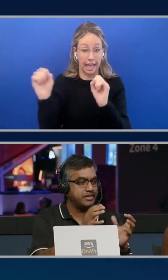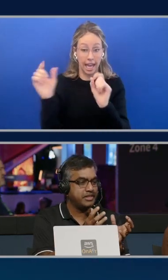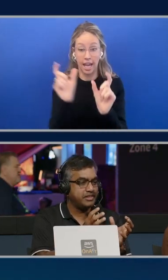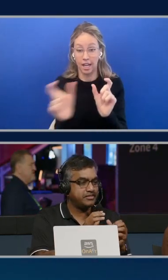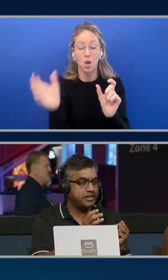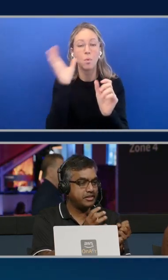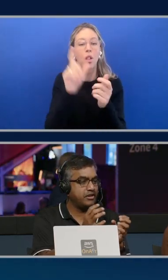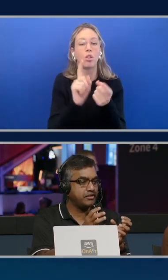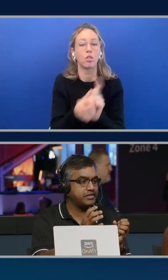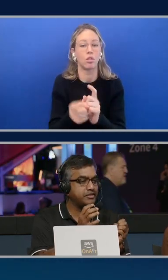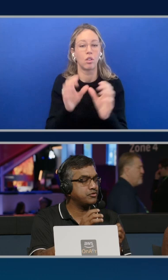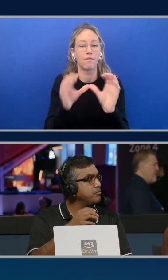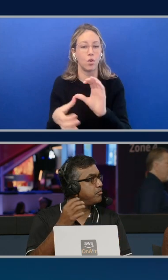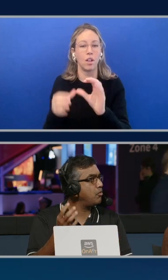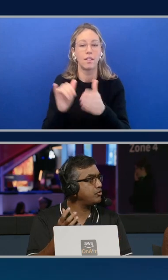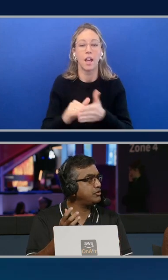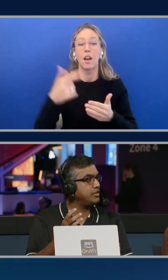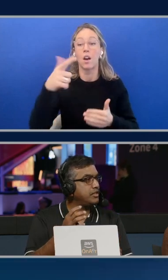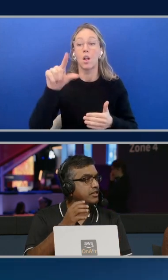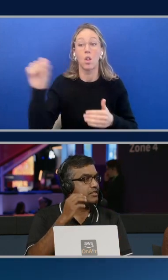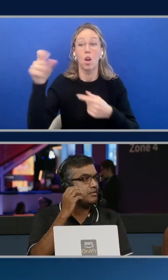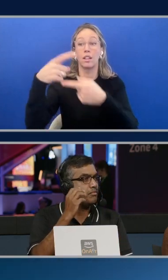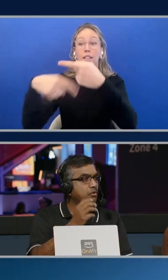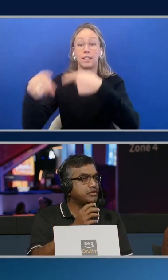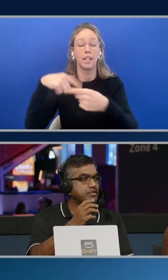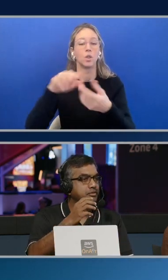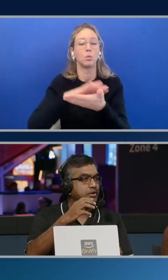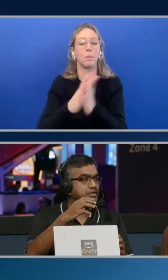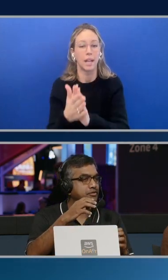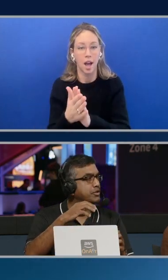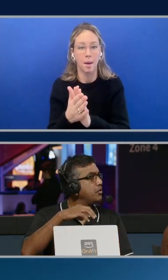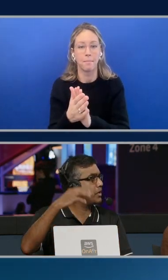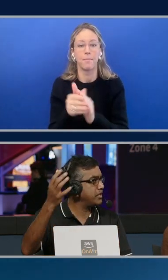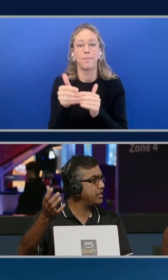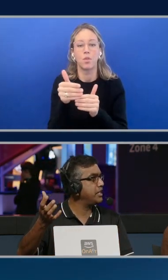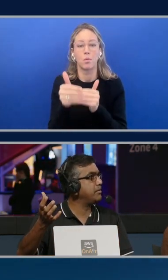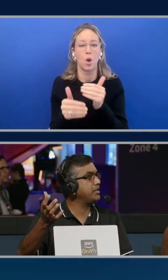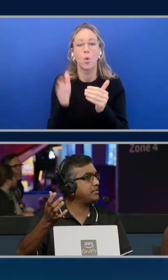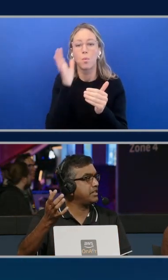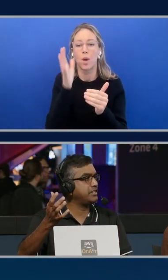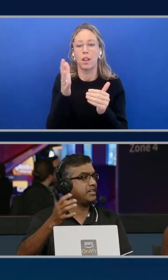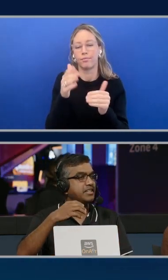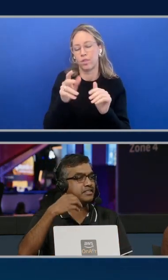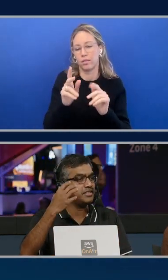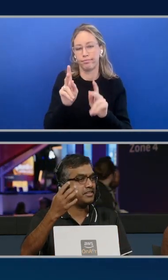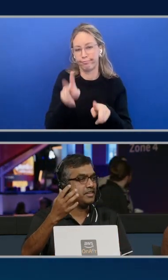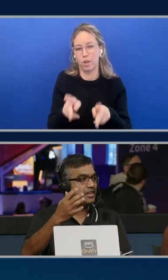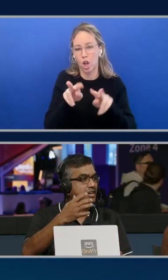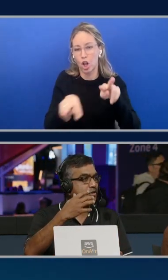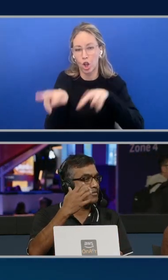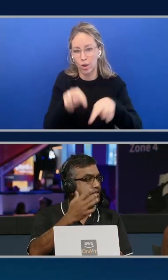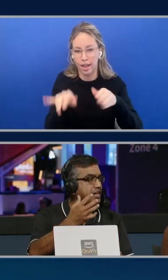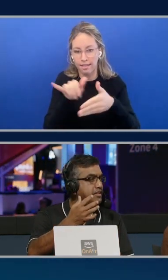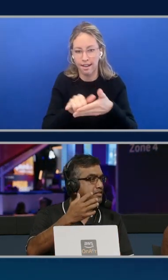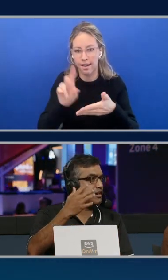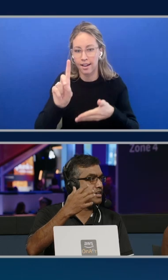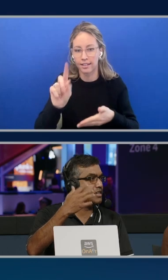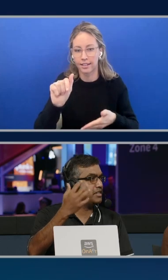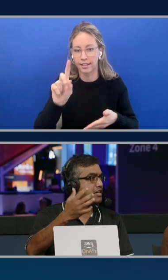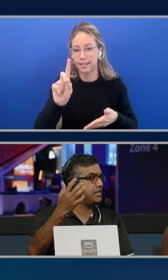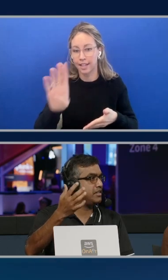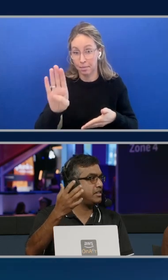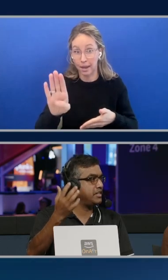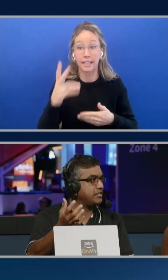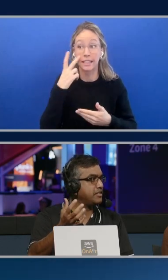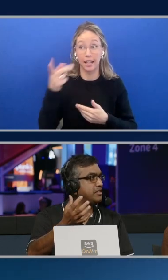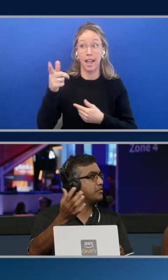the gloss signs to posts. The post is the one which is going to look at the database set and then see, if the sign is already